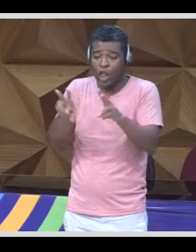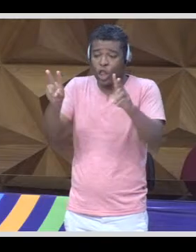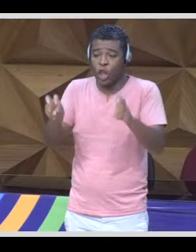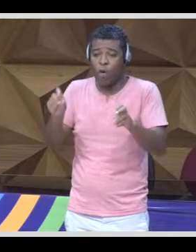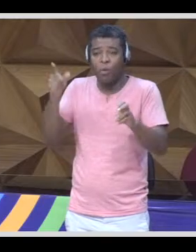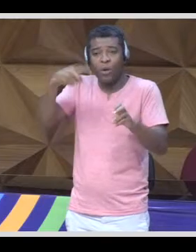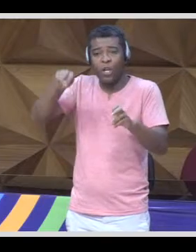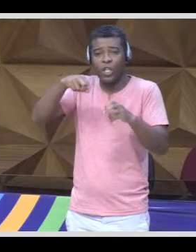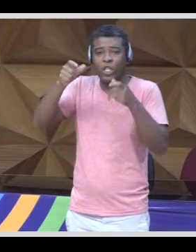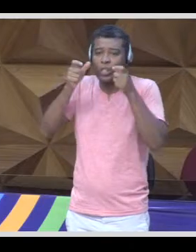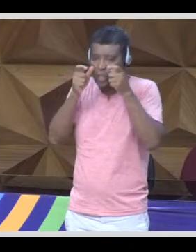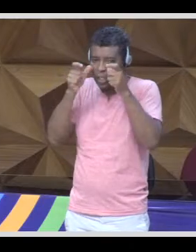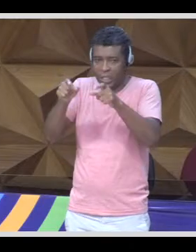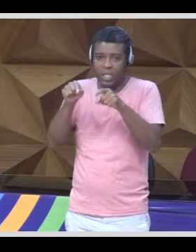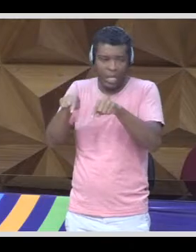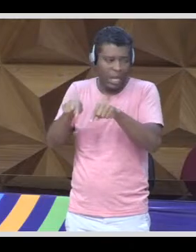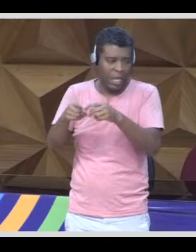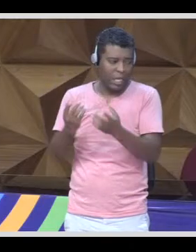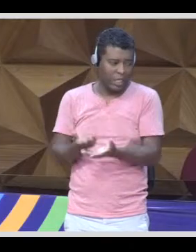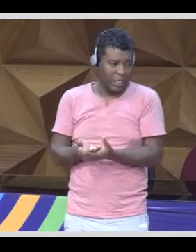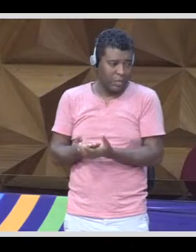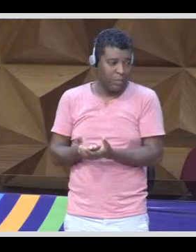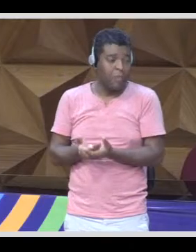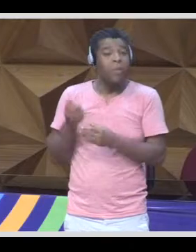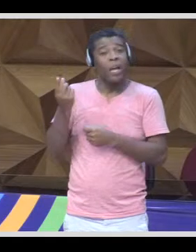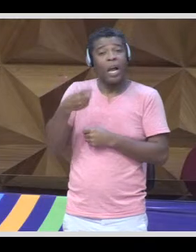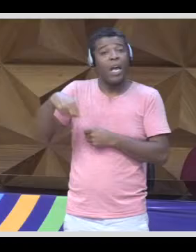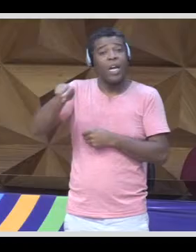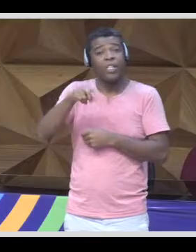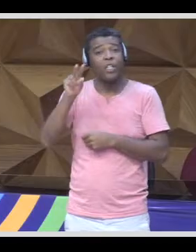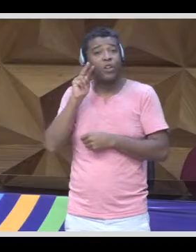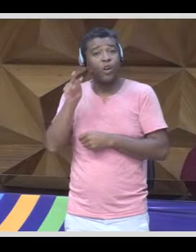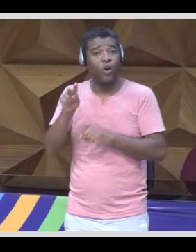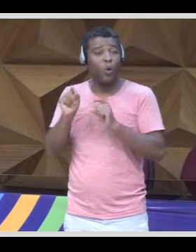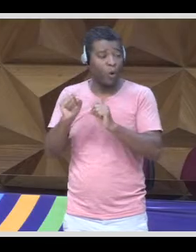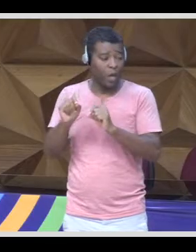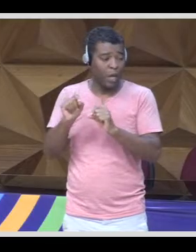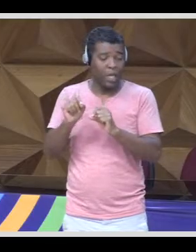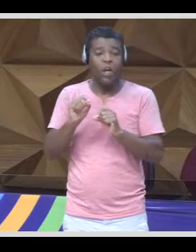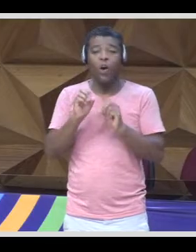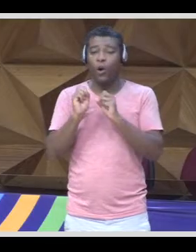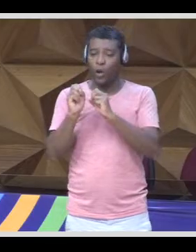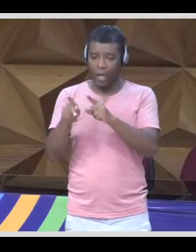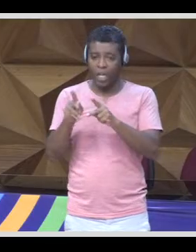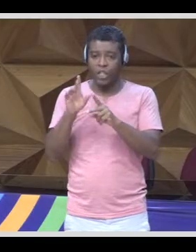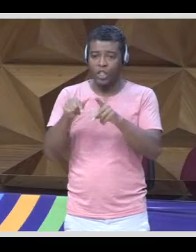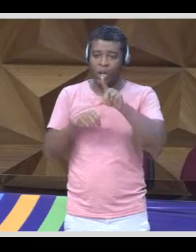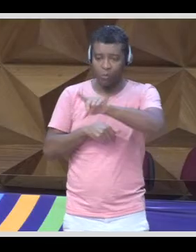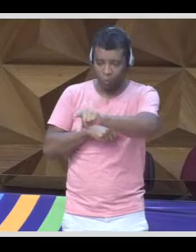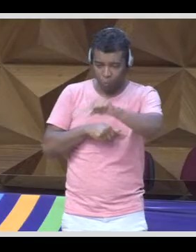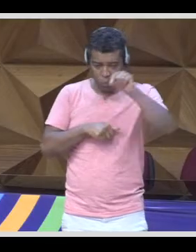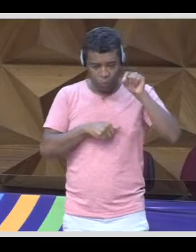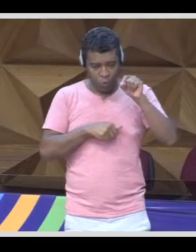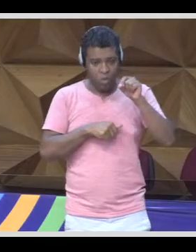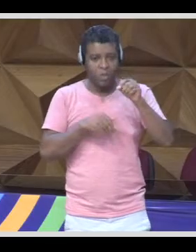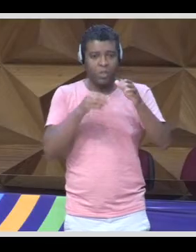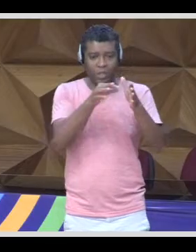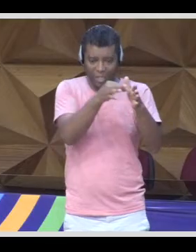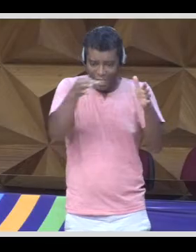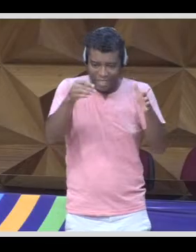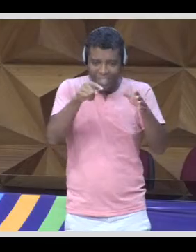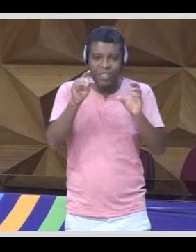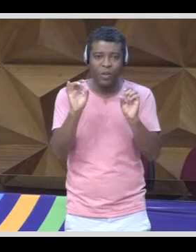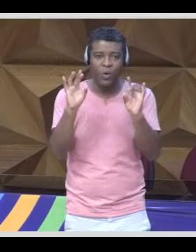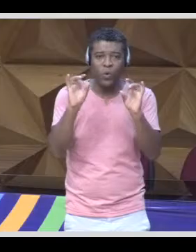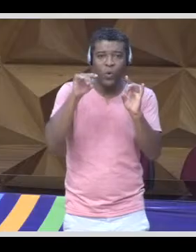following. Look at the backbone that you extracted that most probably relates to coordination, and look